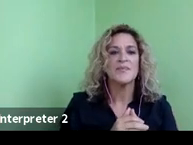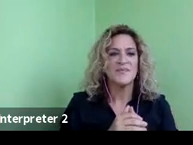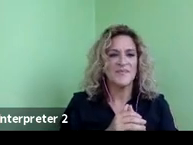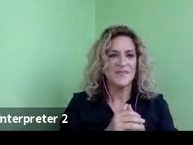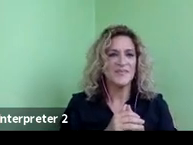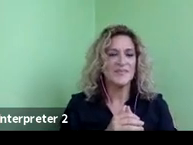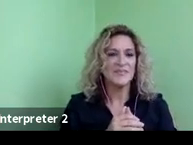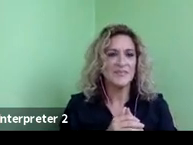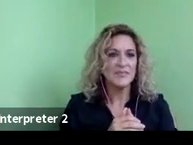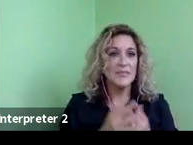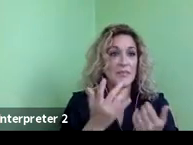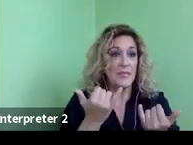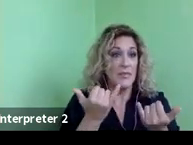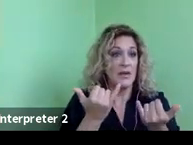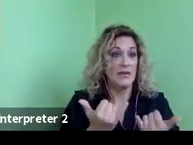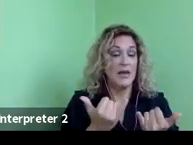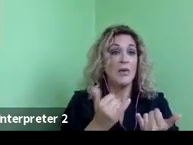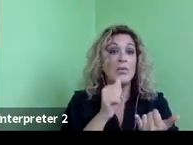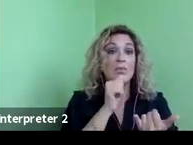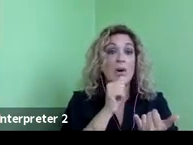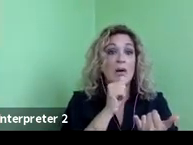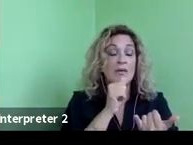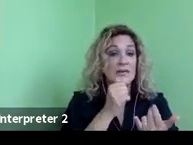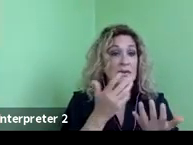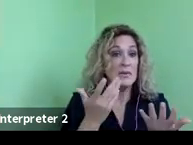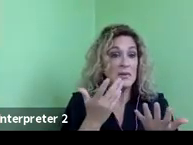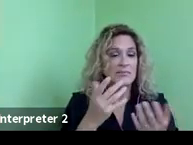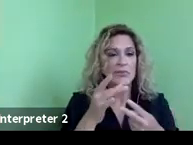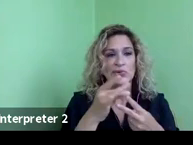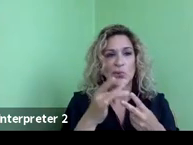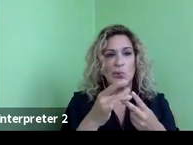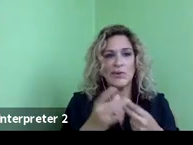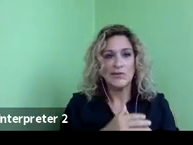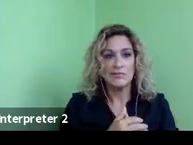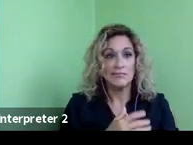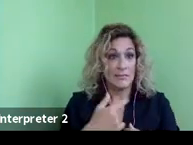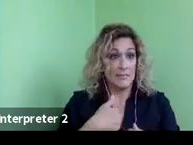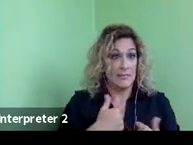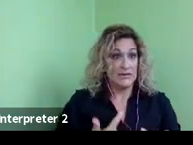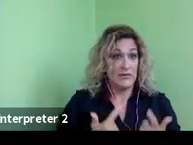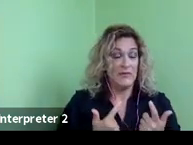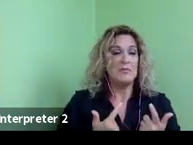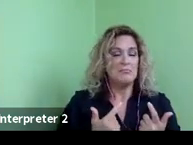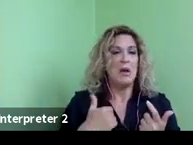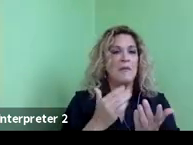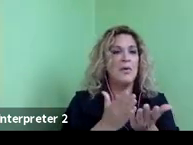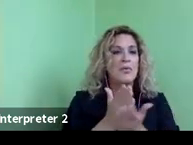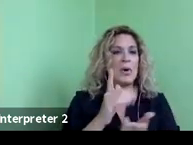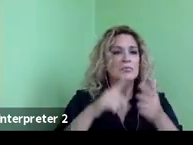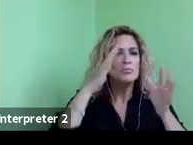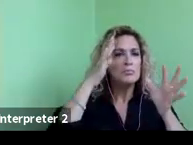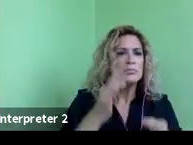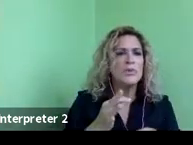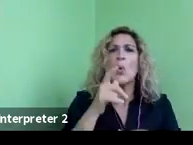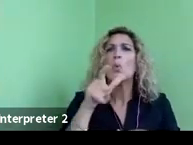So at the center here, privacy is about choice. I, the survivor, have a right to decide who knows